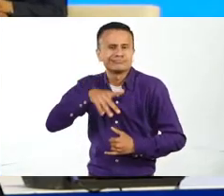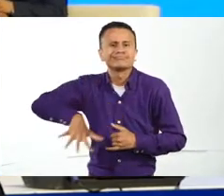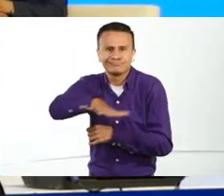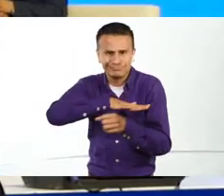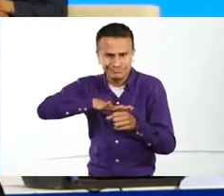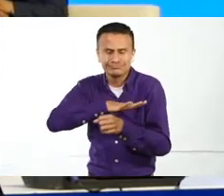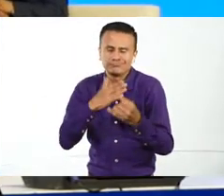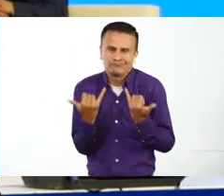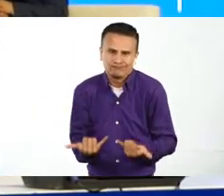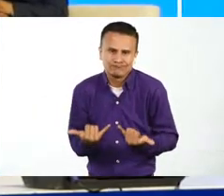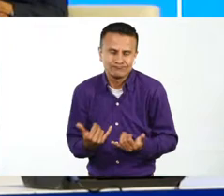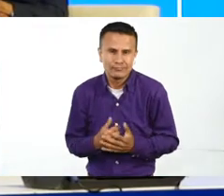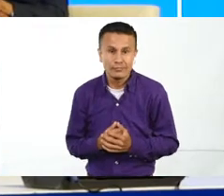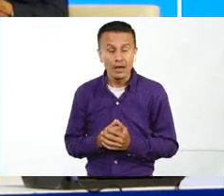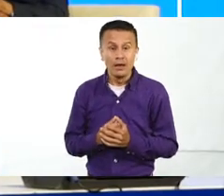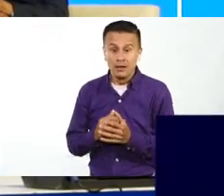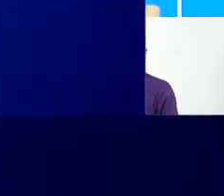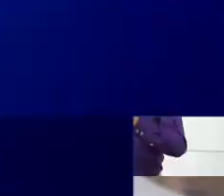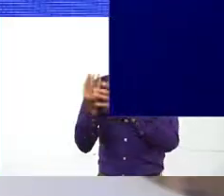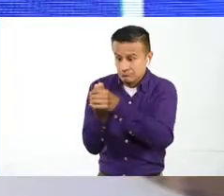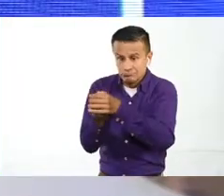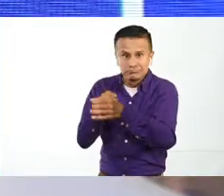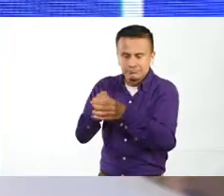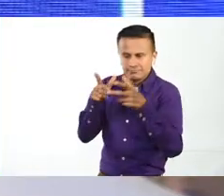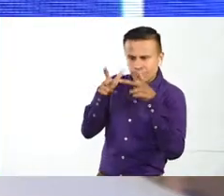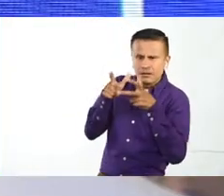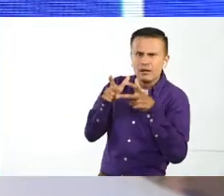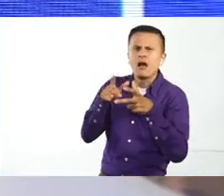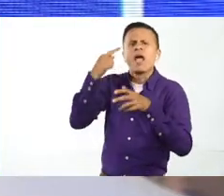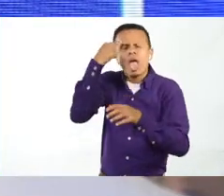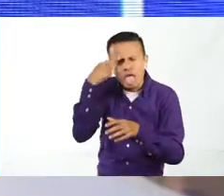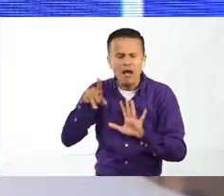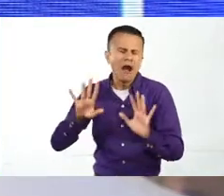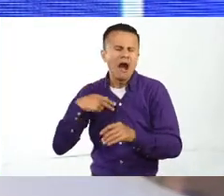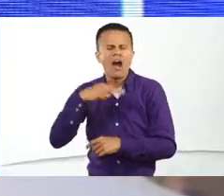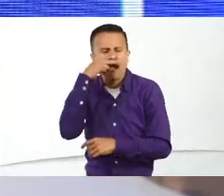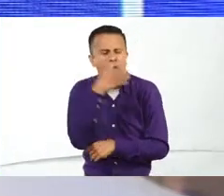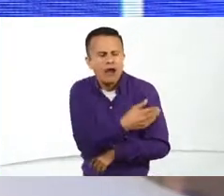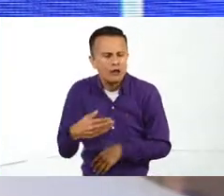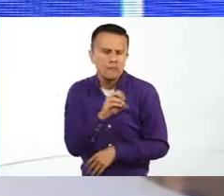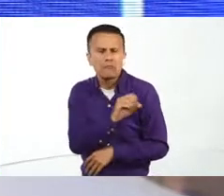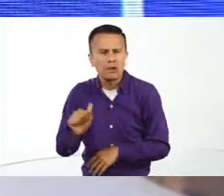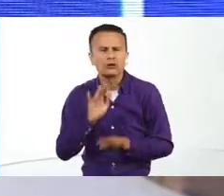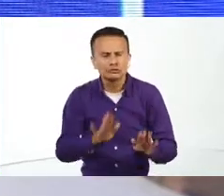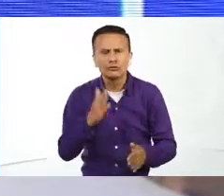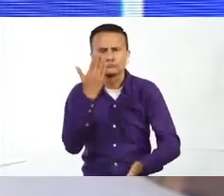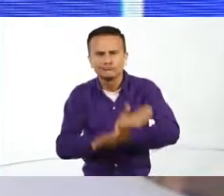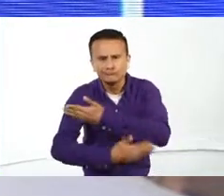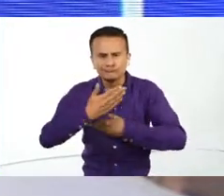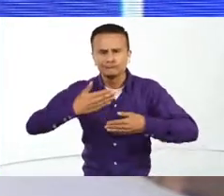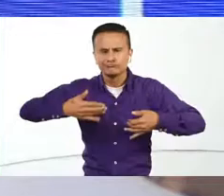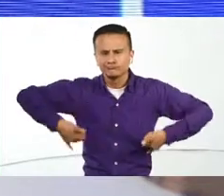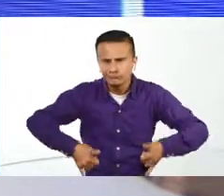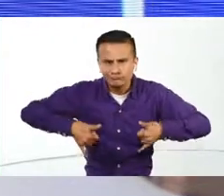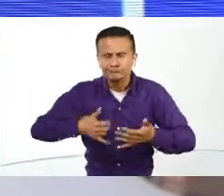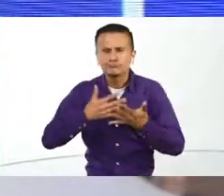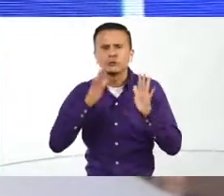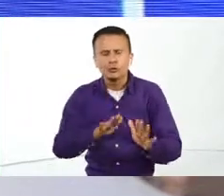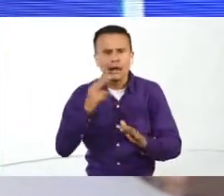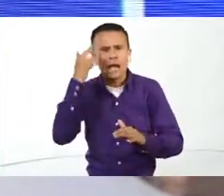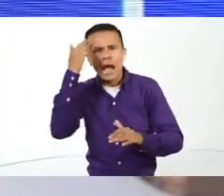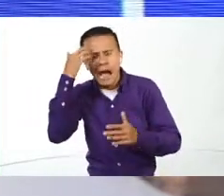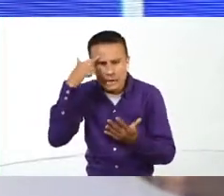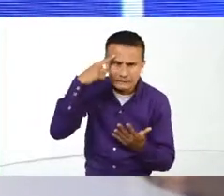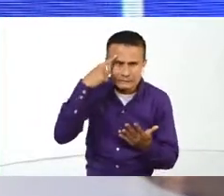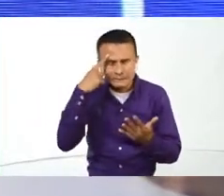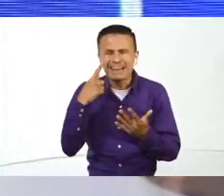because that's one of the challenges we have. The perception continues to be that inclusion is about mainly about helping kids who have